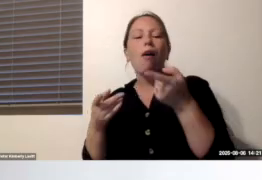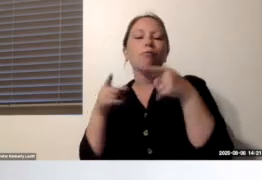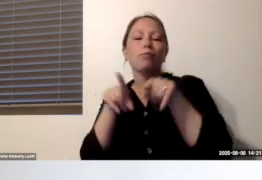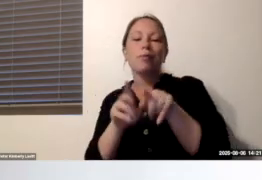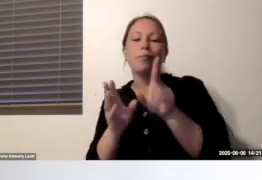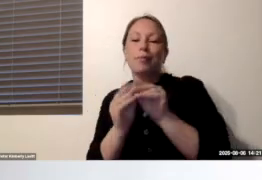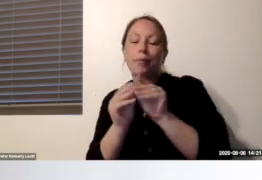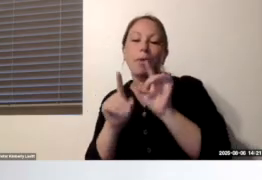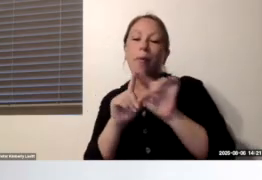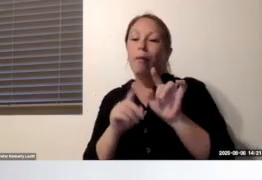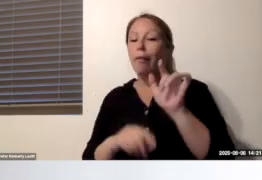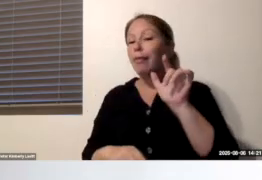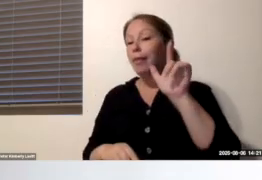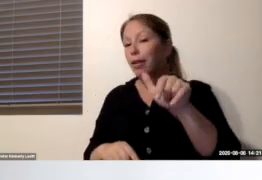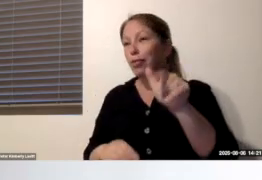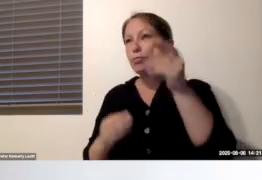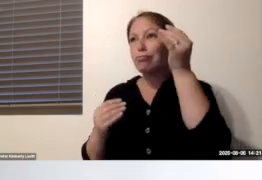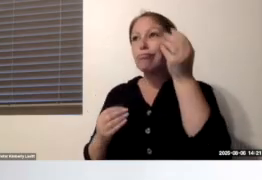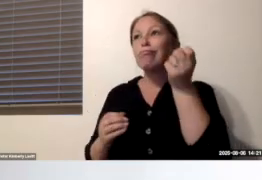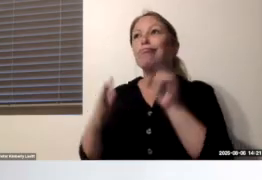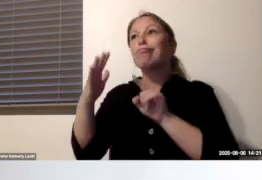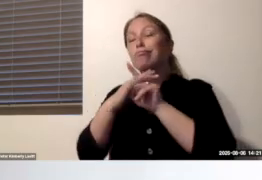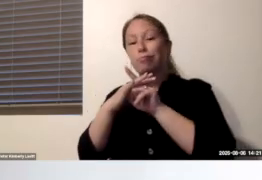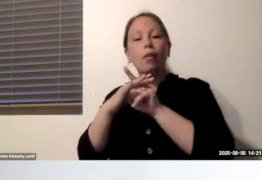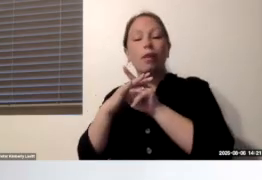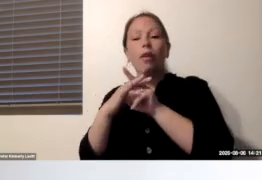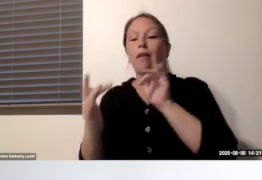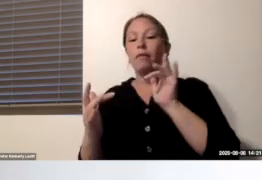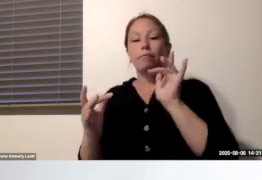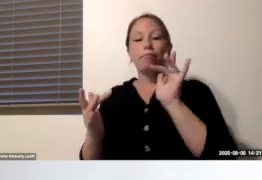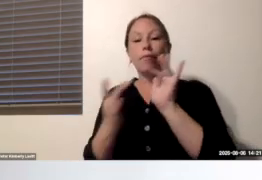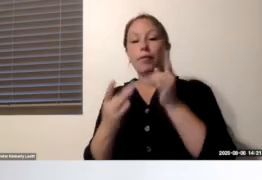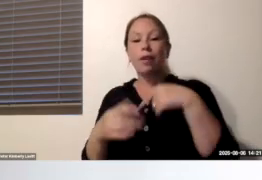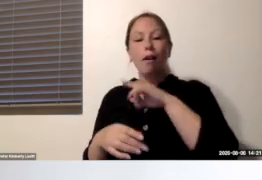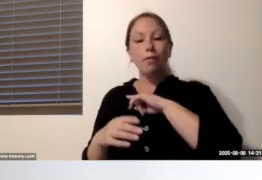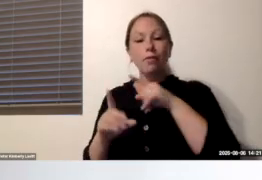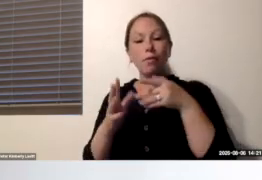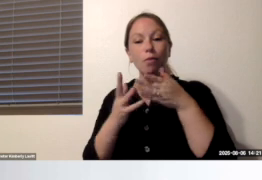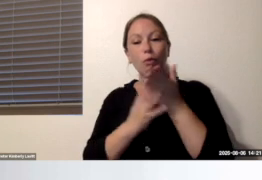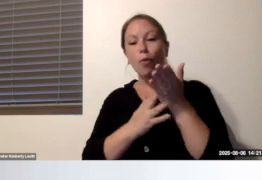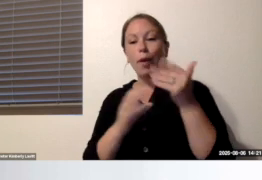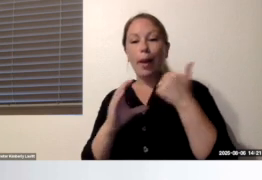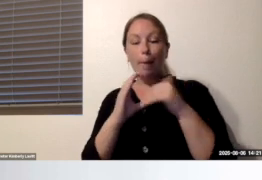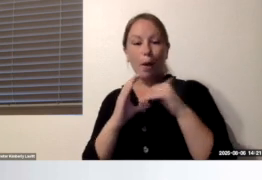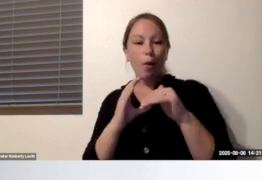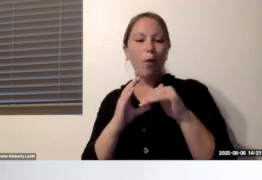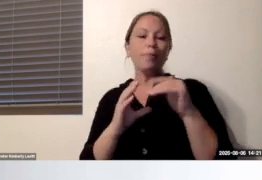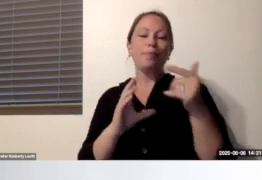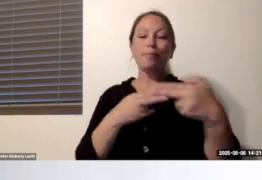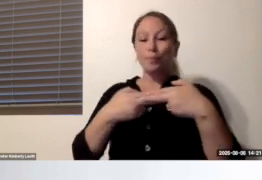but occur to you later, please reach out to us via email at